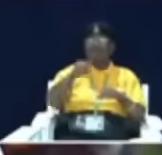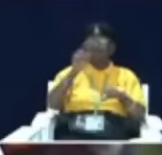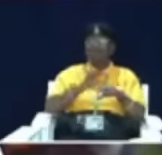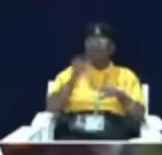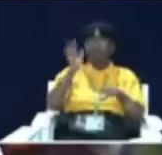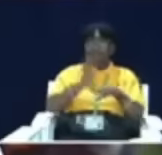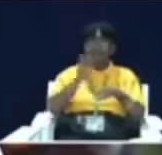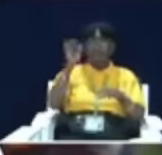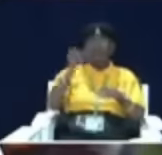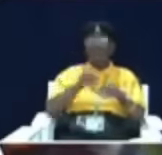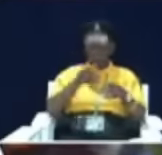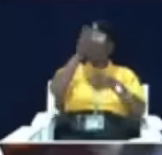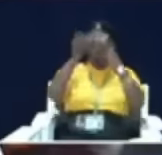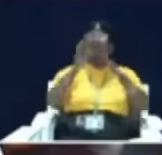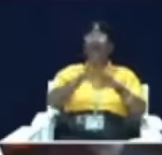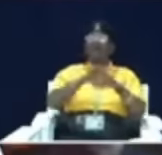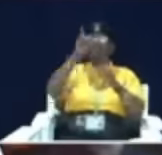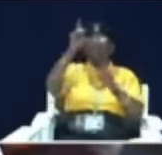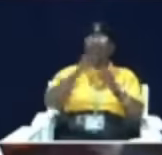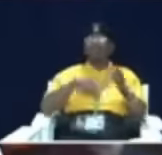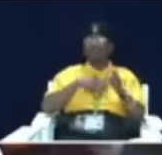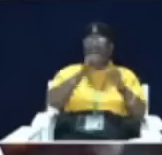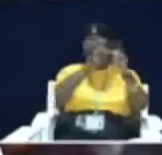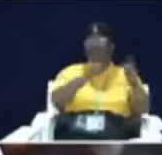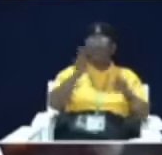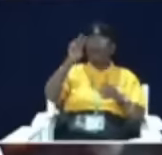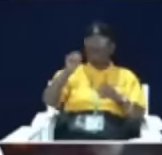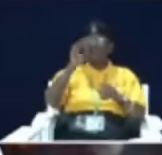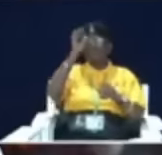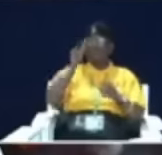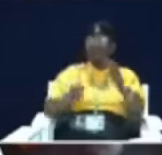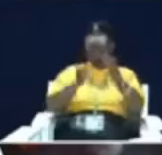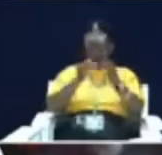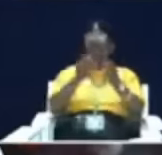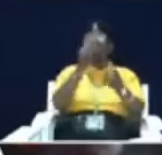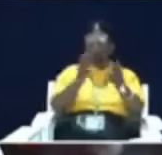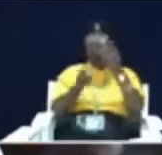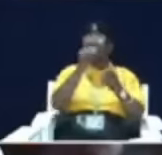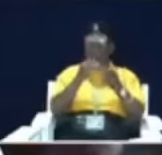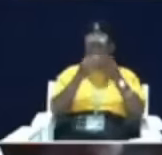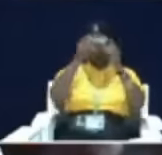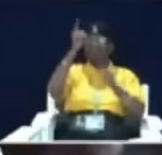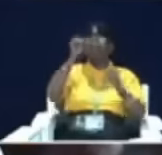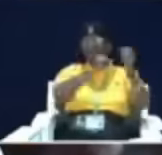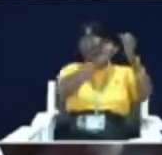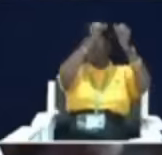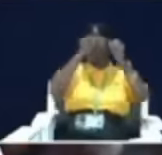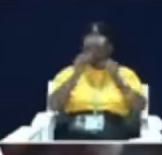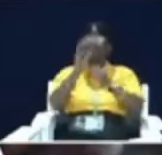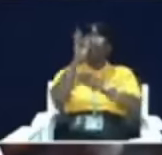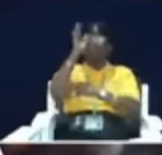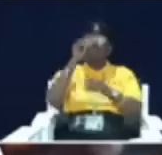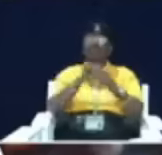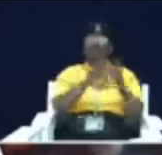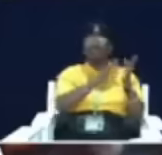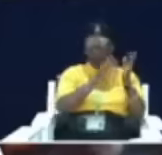please answer them by fire. Thank you, Almighty God. In Jesus' mighty name, we have